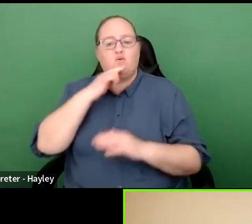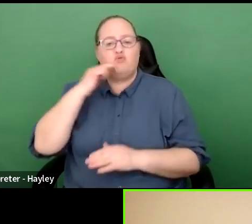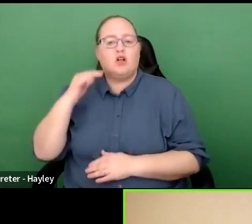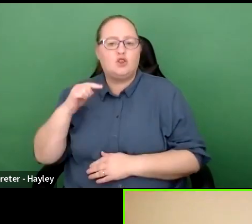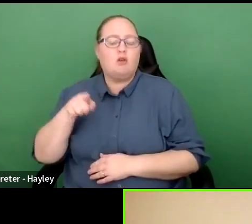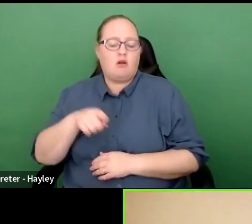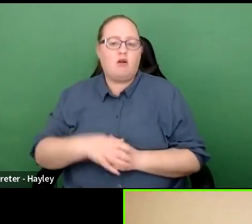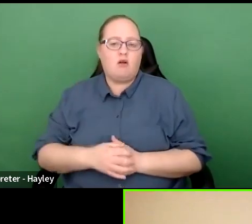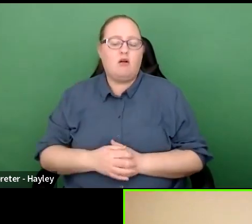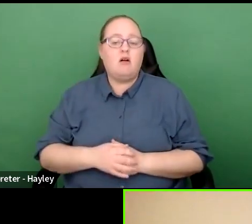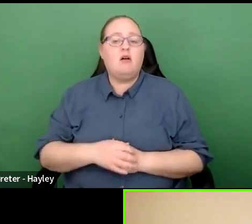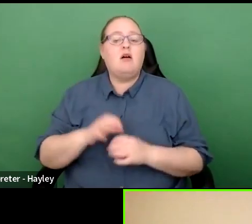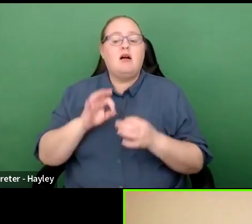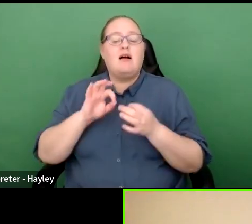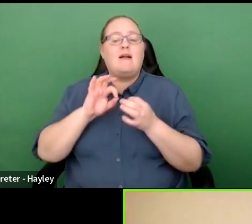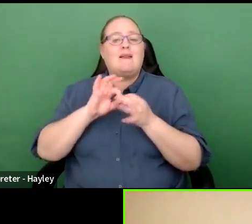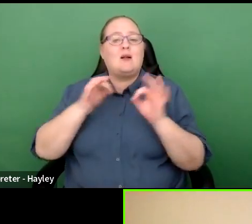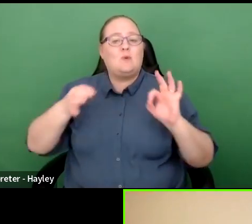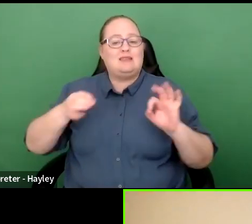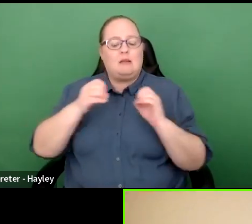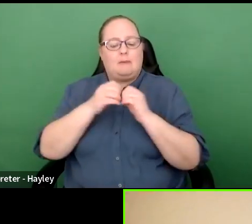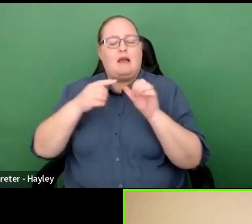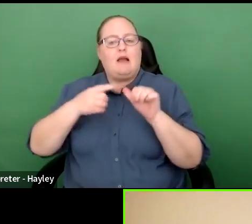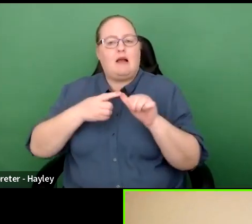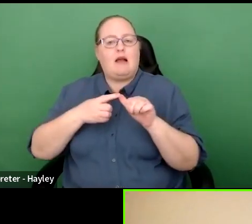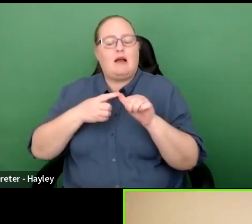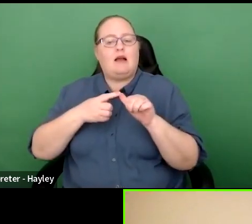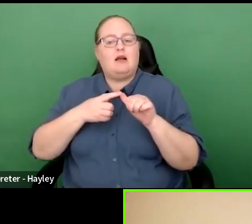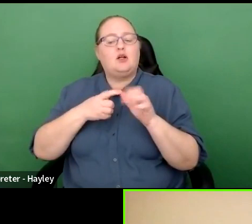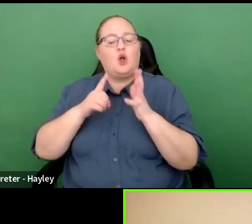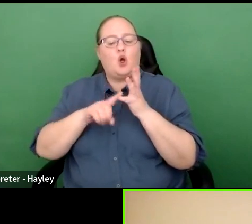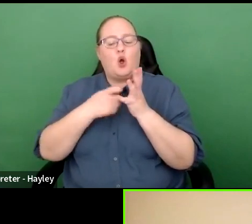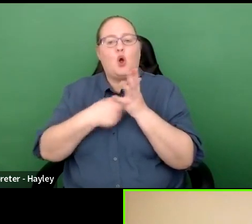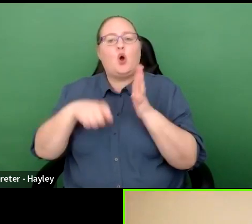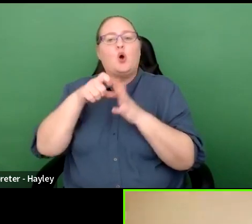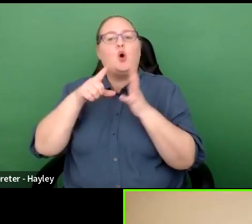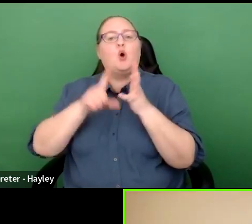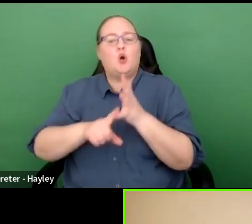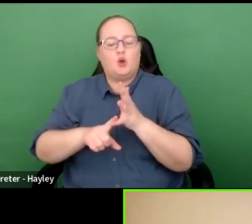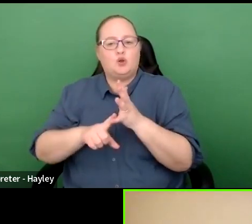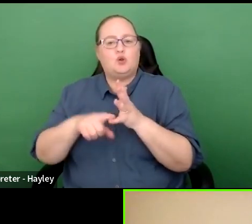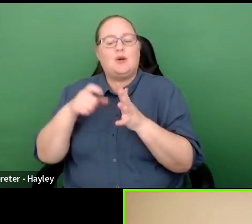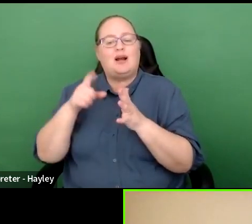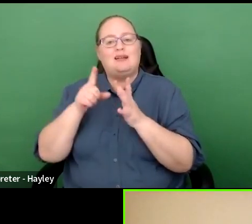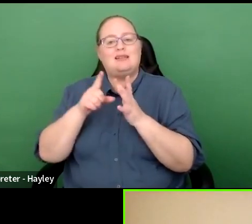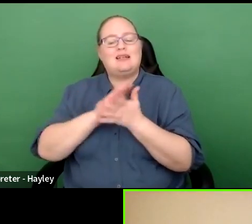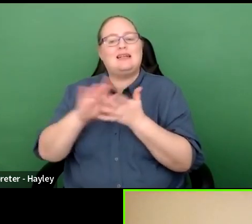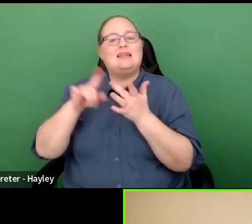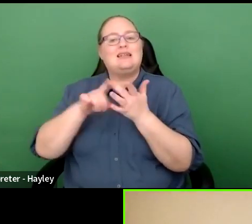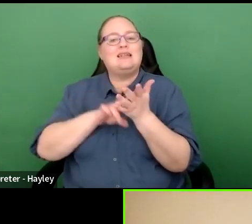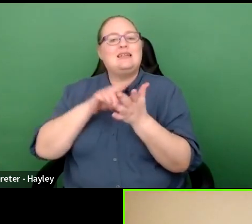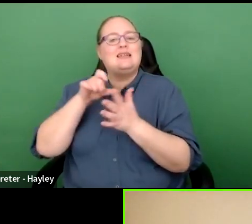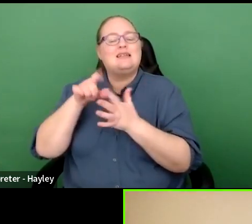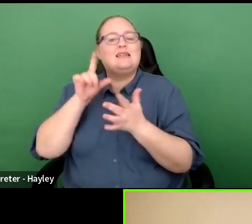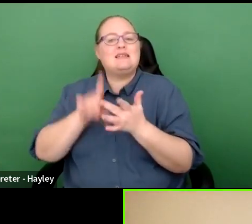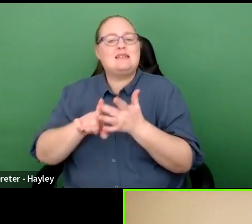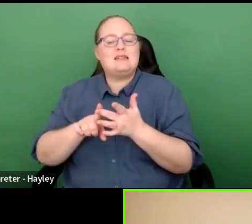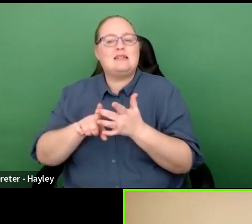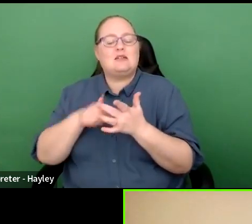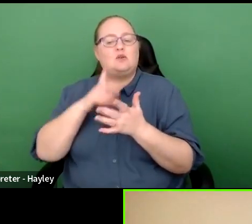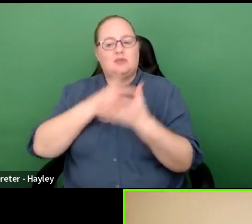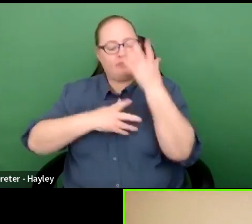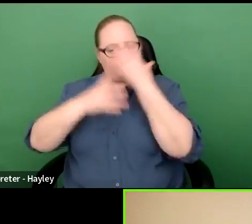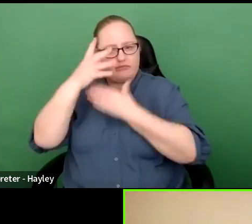had a BA in linguistics in Urdu and Hindi from the Tashkent Institute of Oriental Studies in